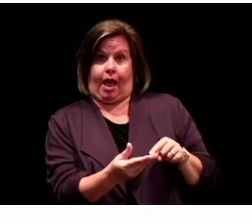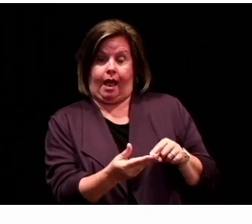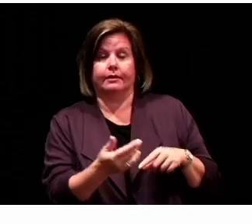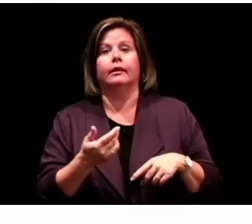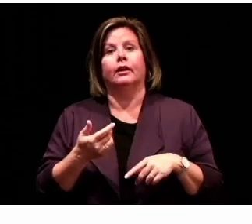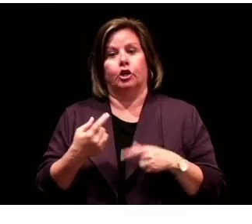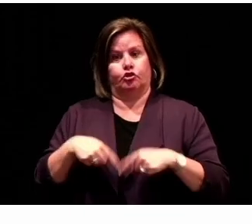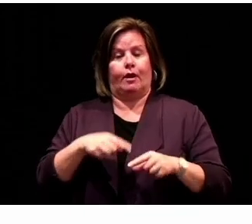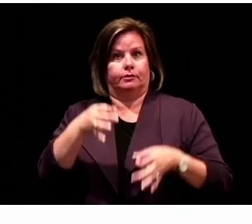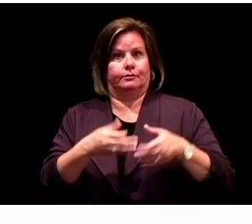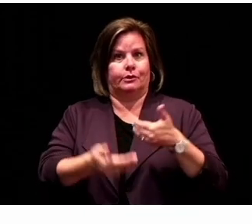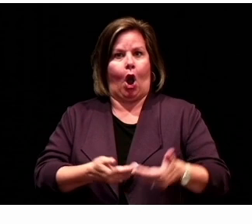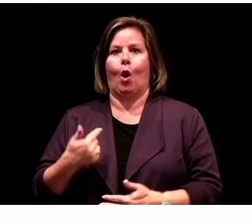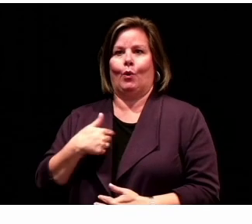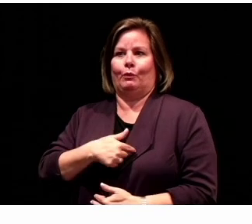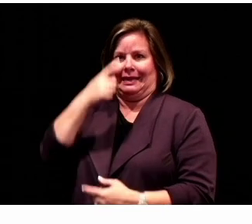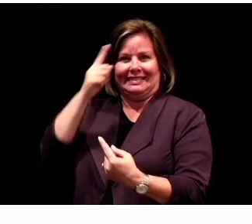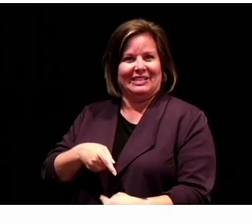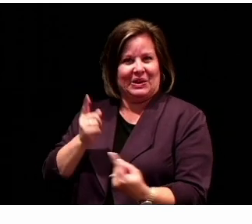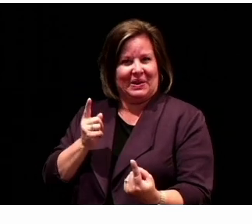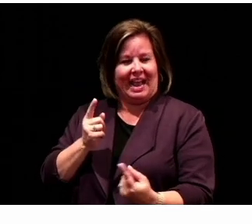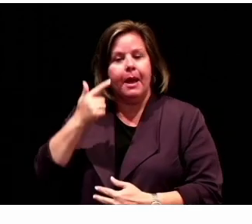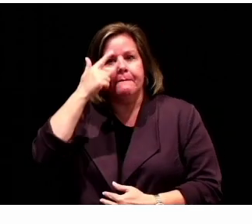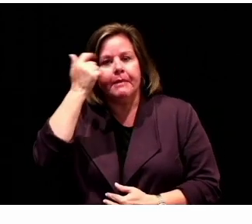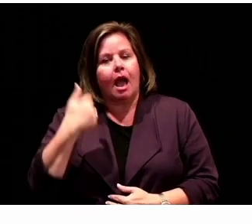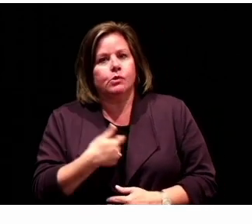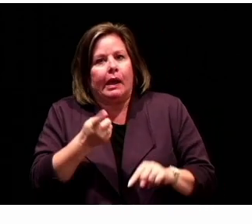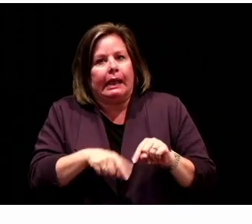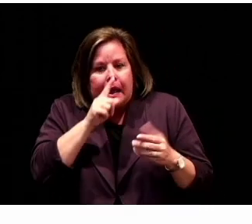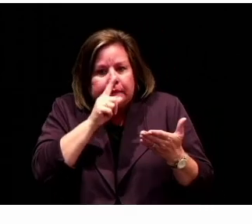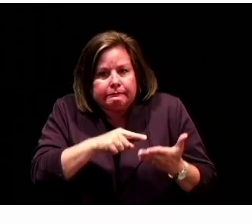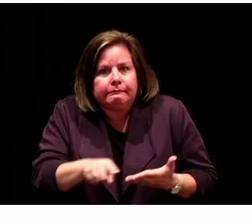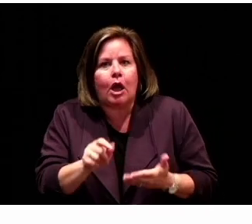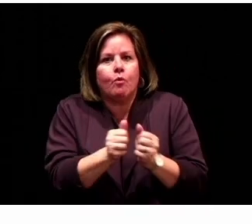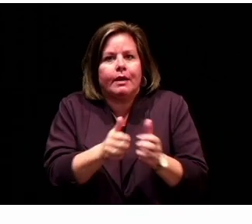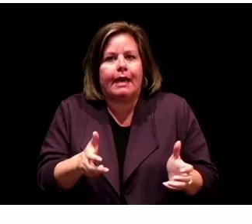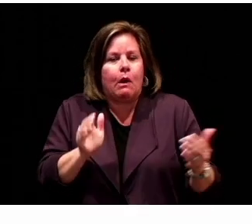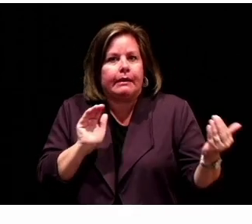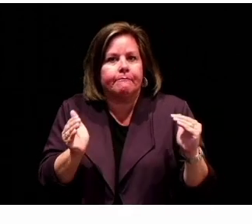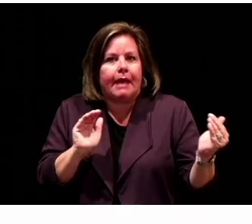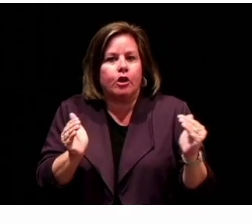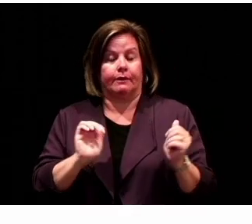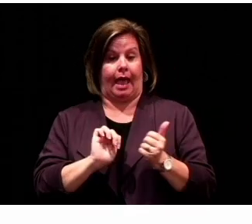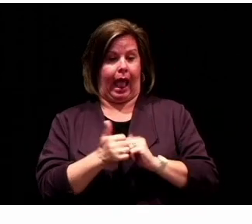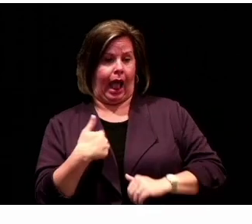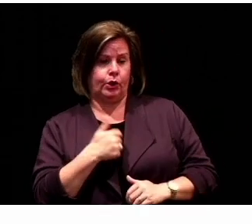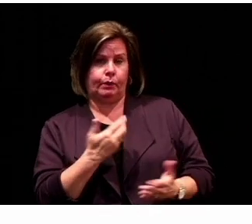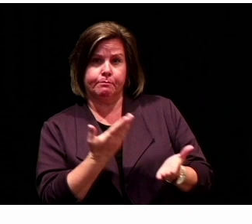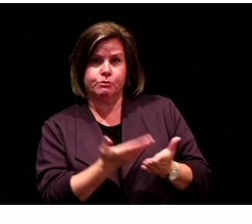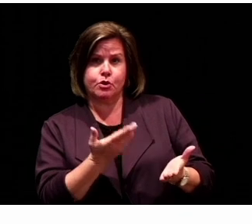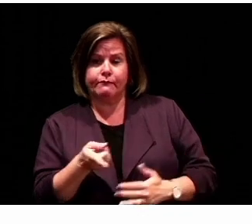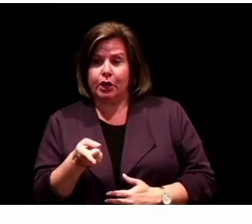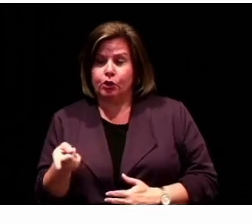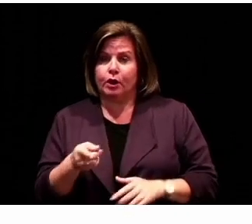we ran into while investigating. Basically, Fair Credit Reporting Act is a law designed to protect